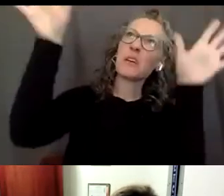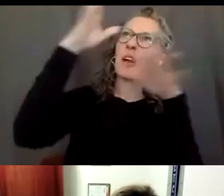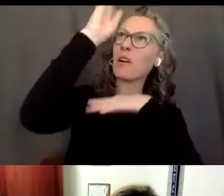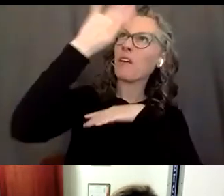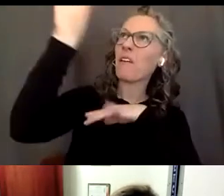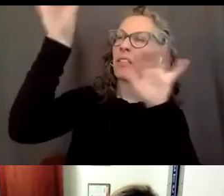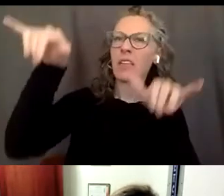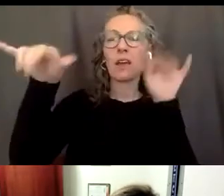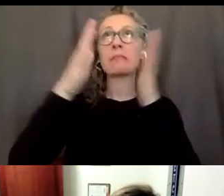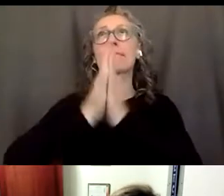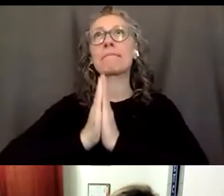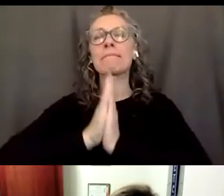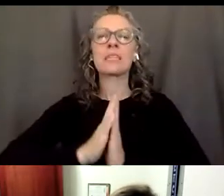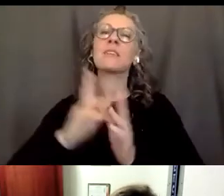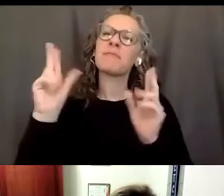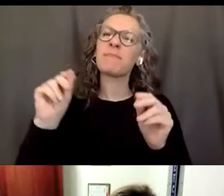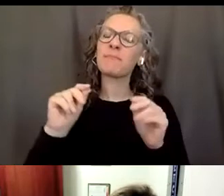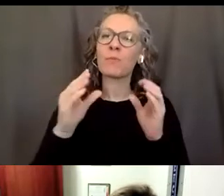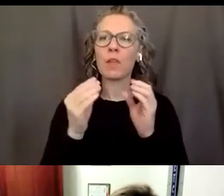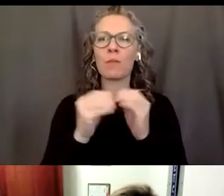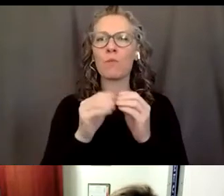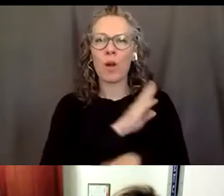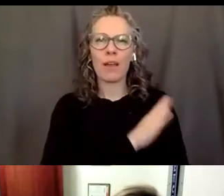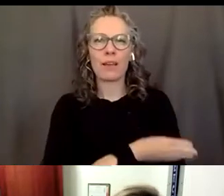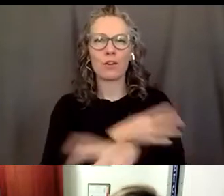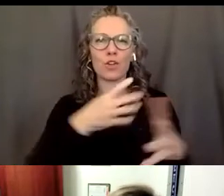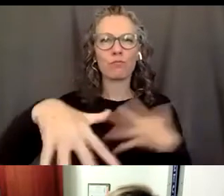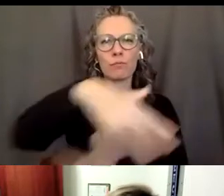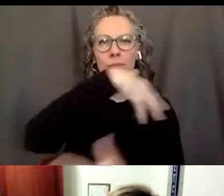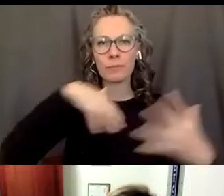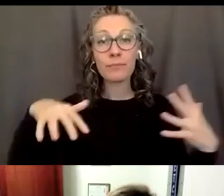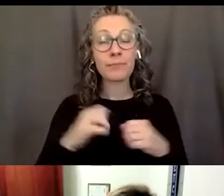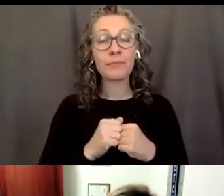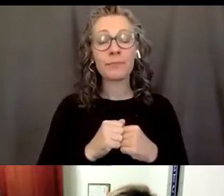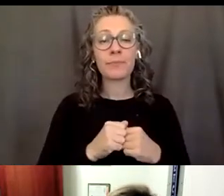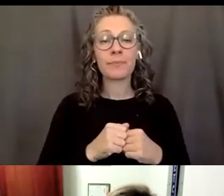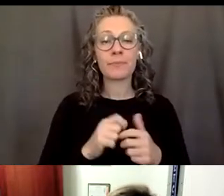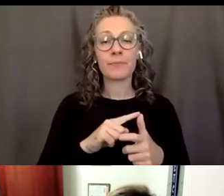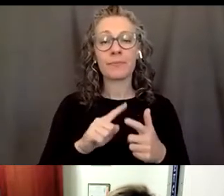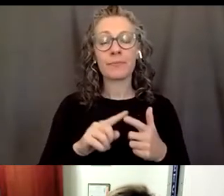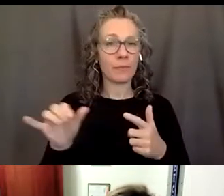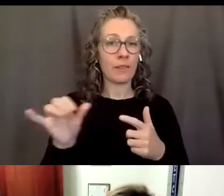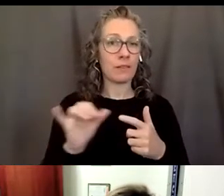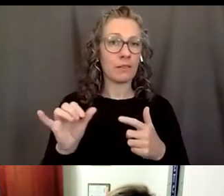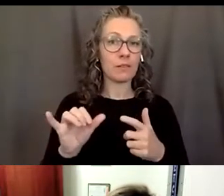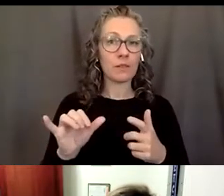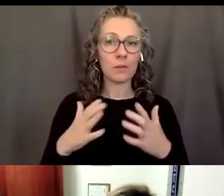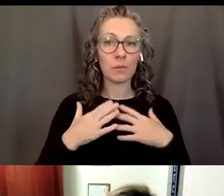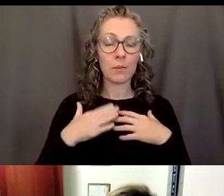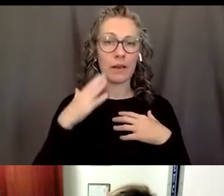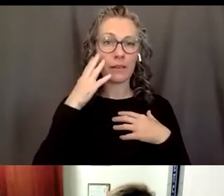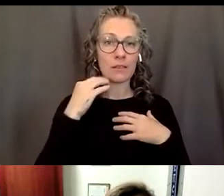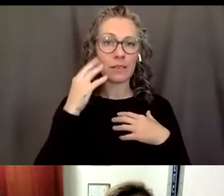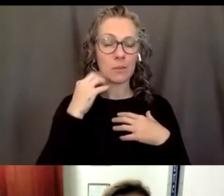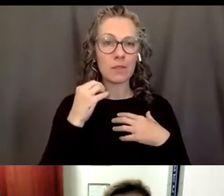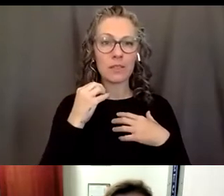prayer. So I just wanted to throw that out there. And then the other thing as well, in my experience, there are a lot